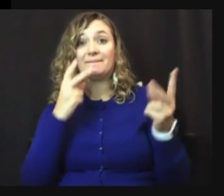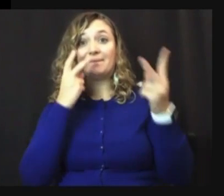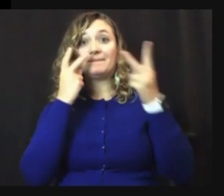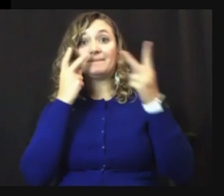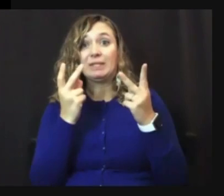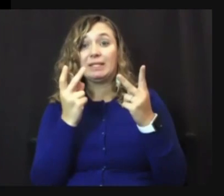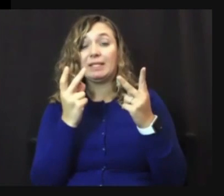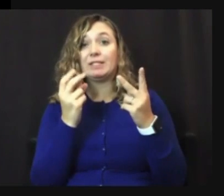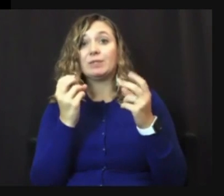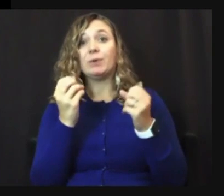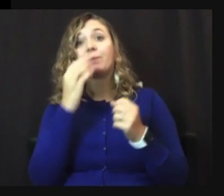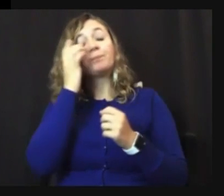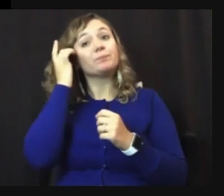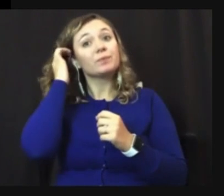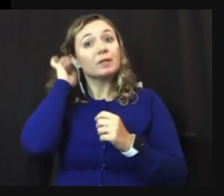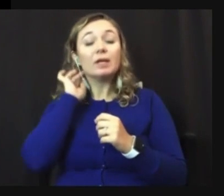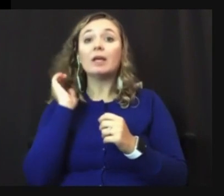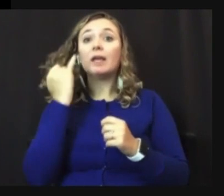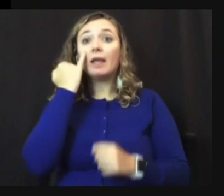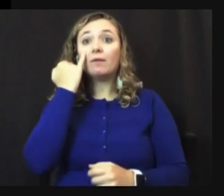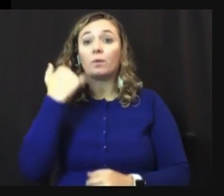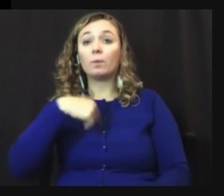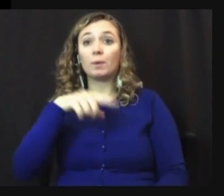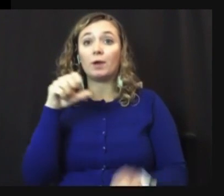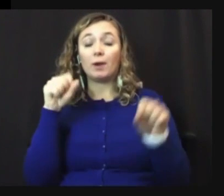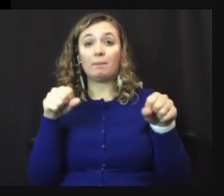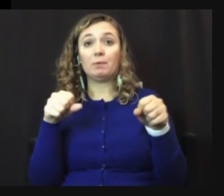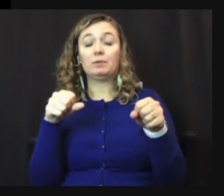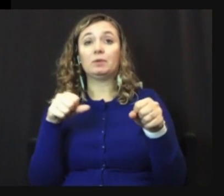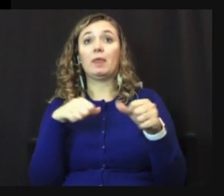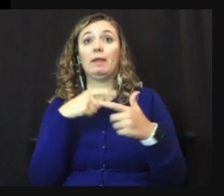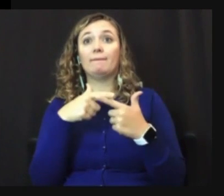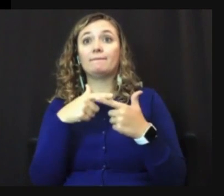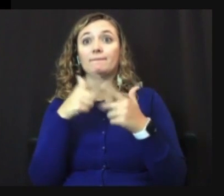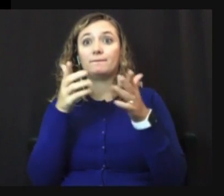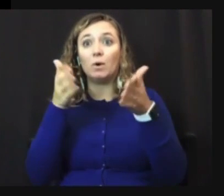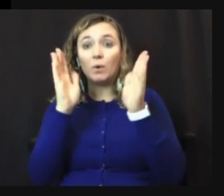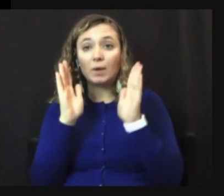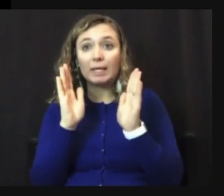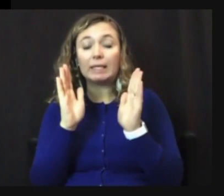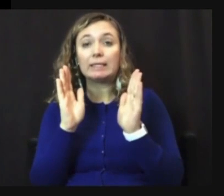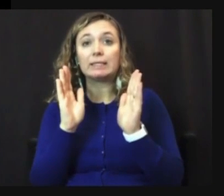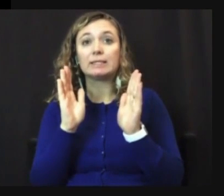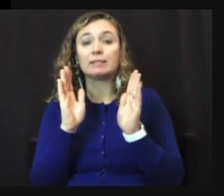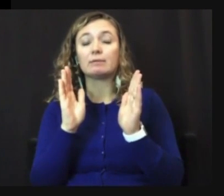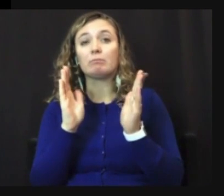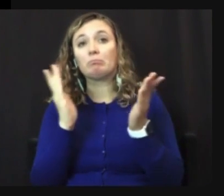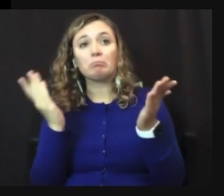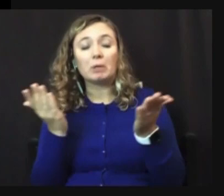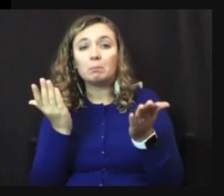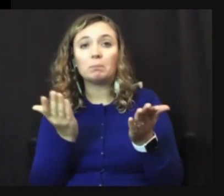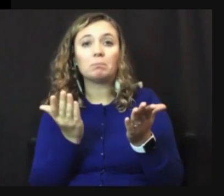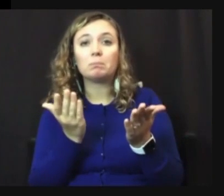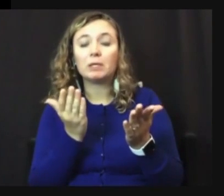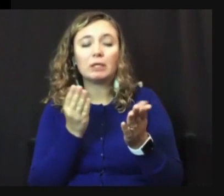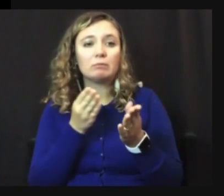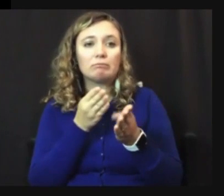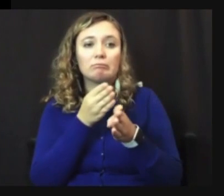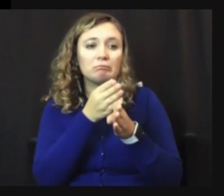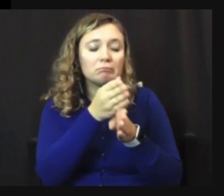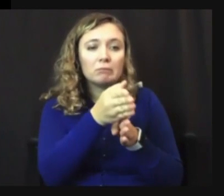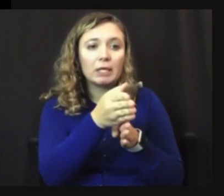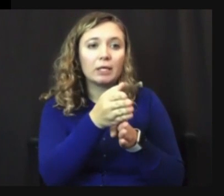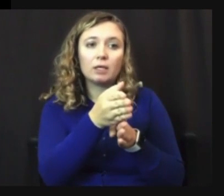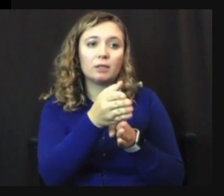if we are able to then focus our or on a particular